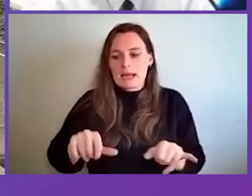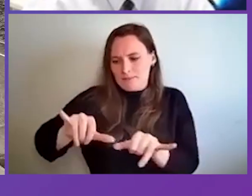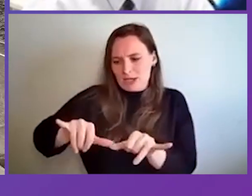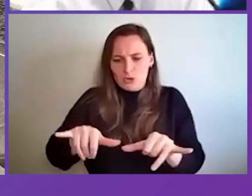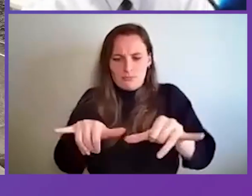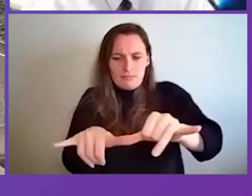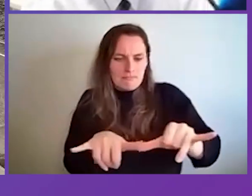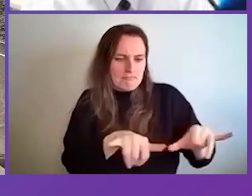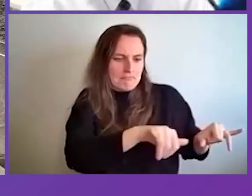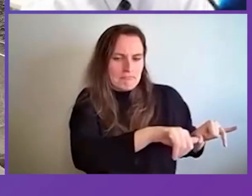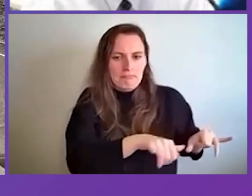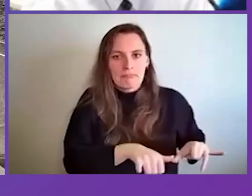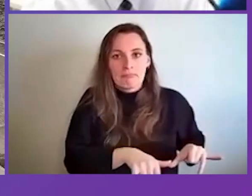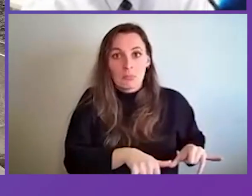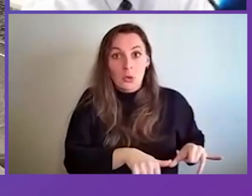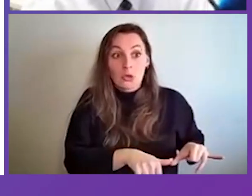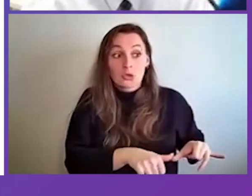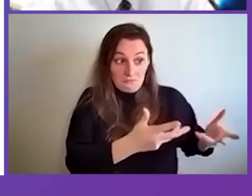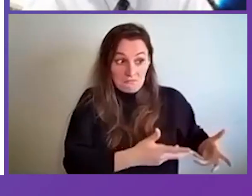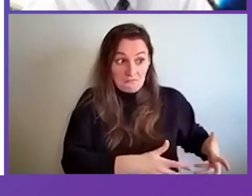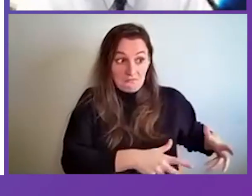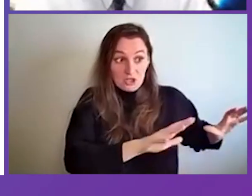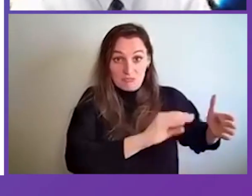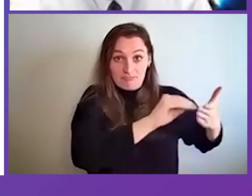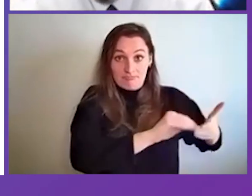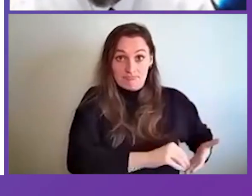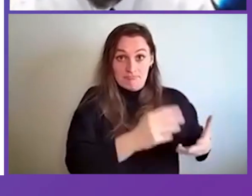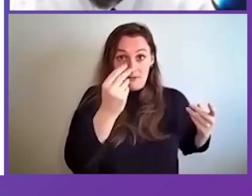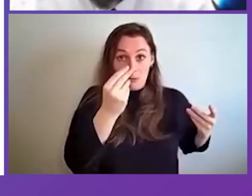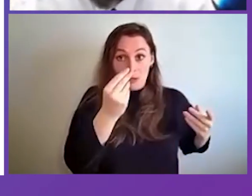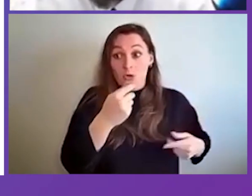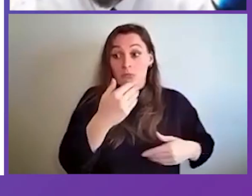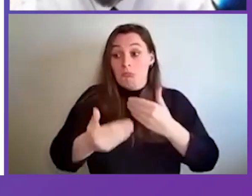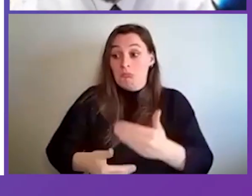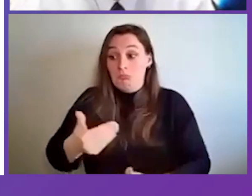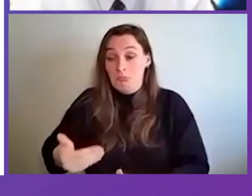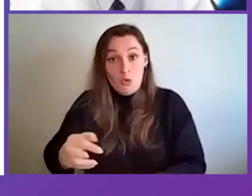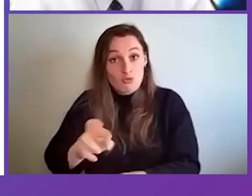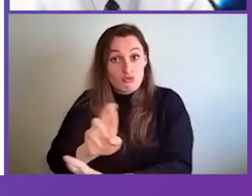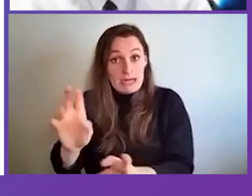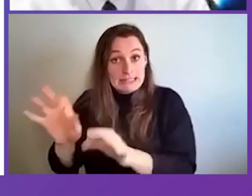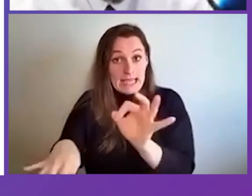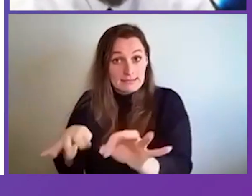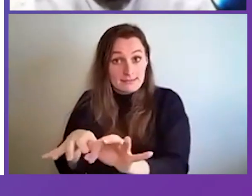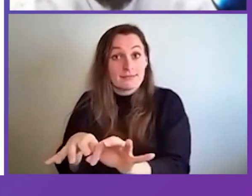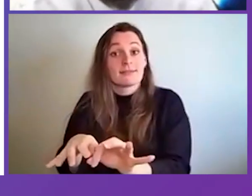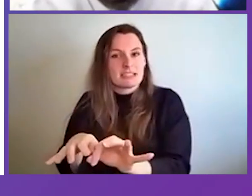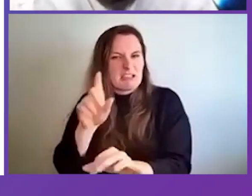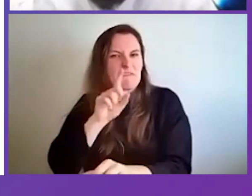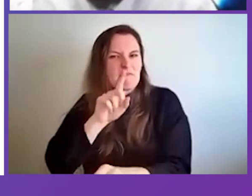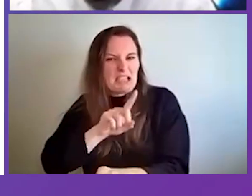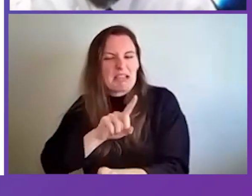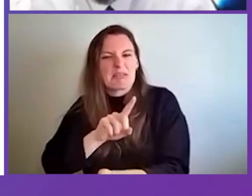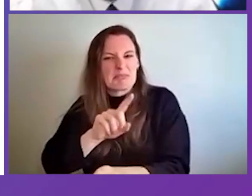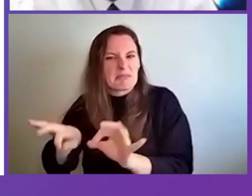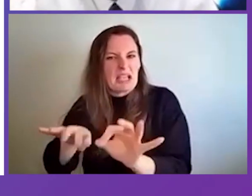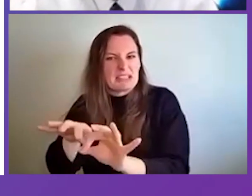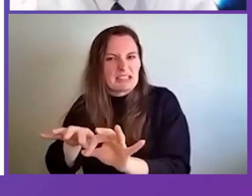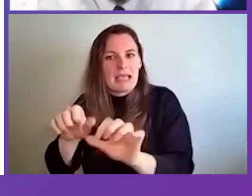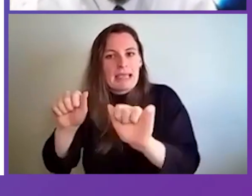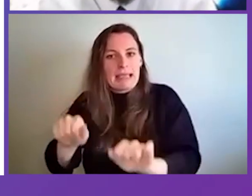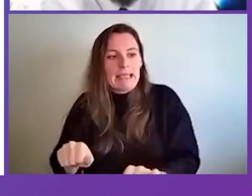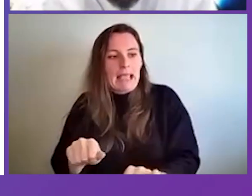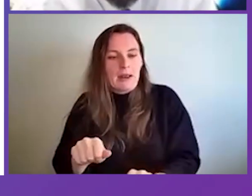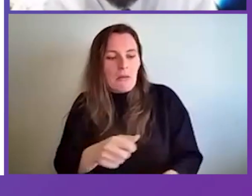set up to test our own measurements here in our simulation testing. So at the